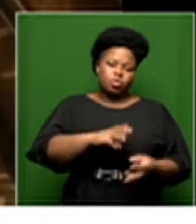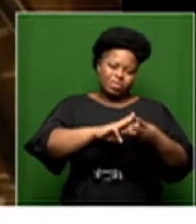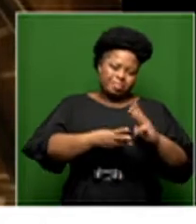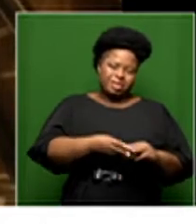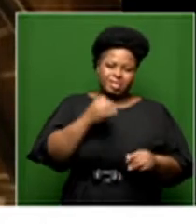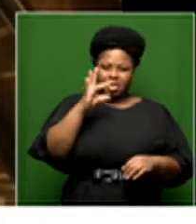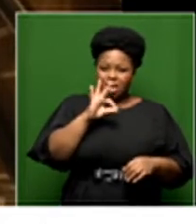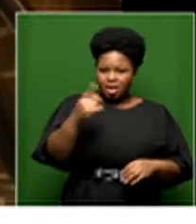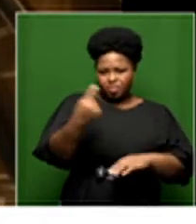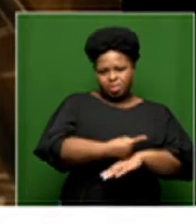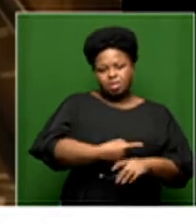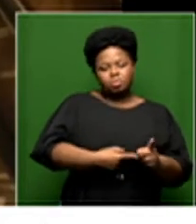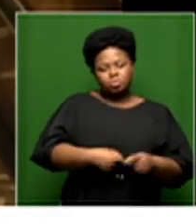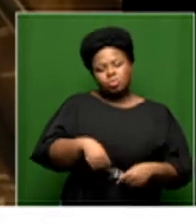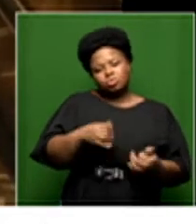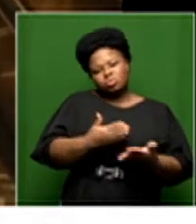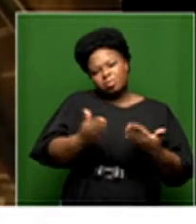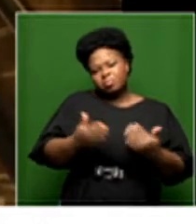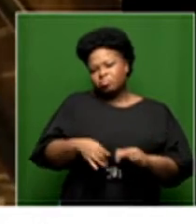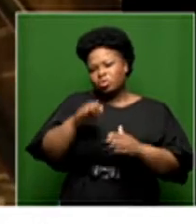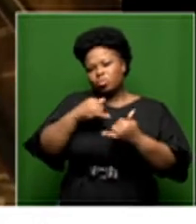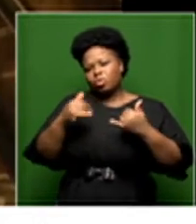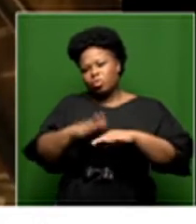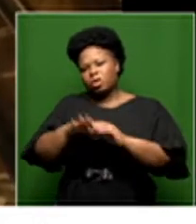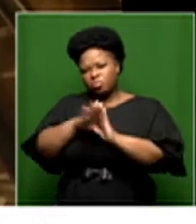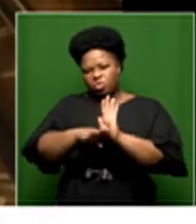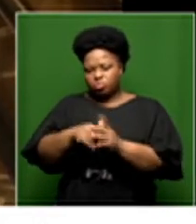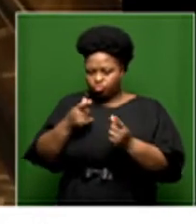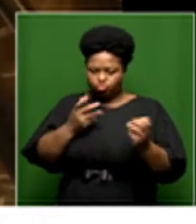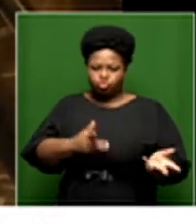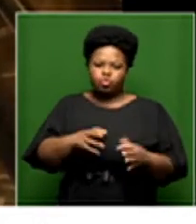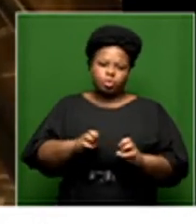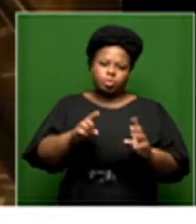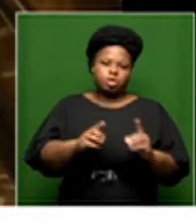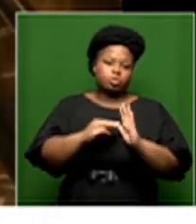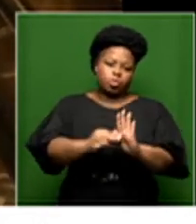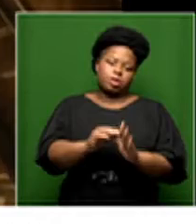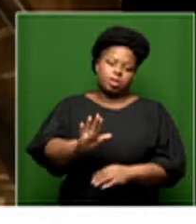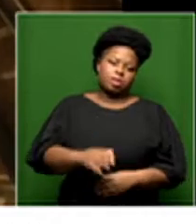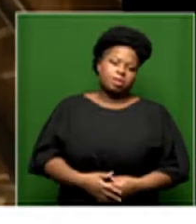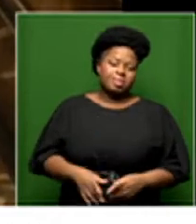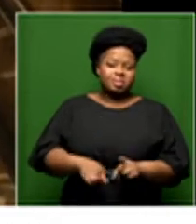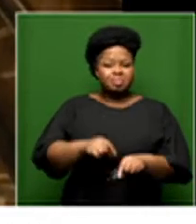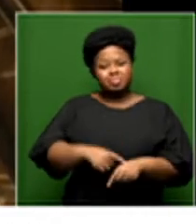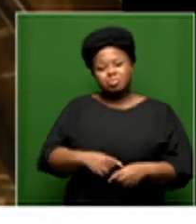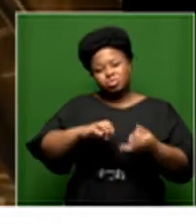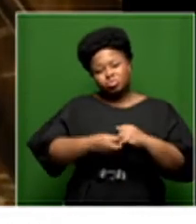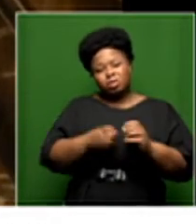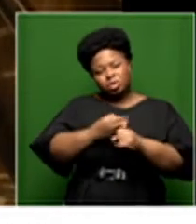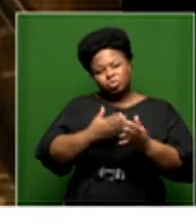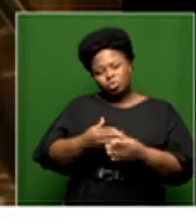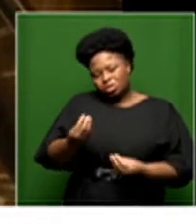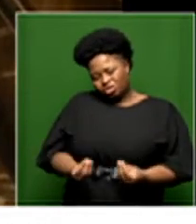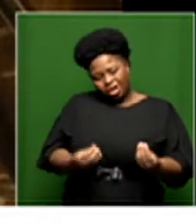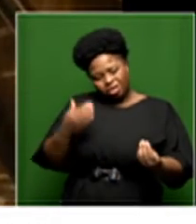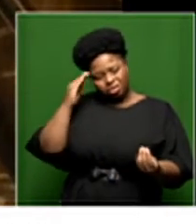the incentive reward structure that some online programs are adopting into their education model. Really looking at the psychology of a